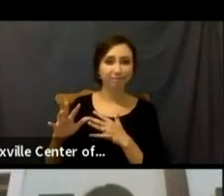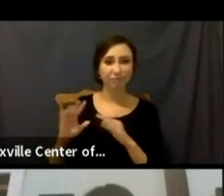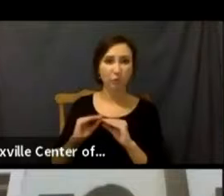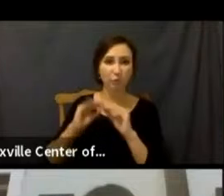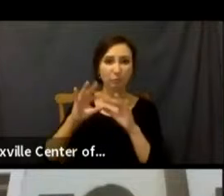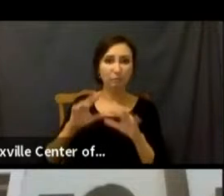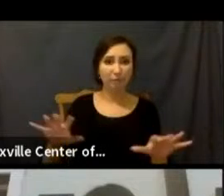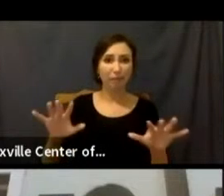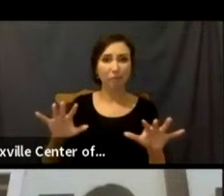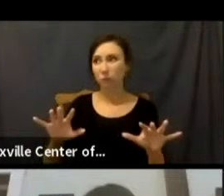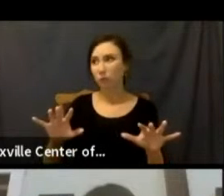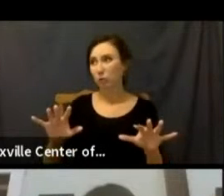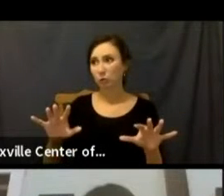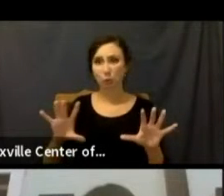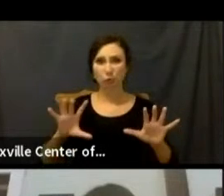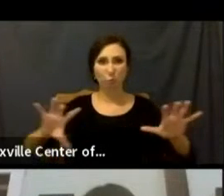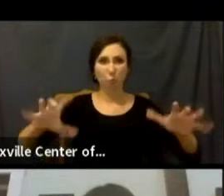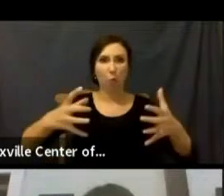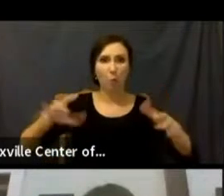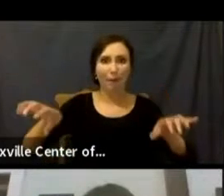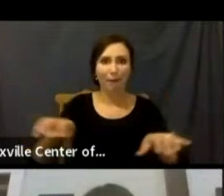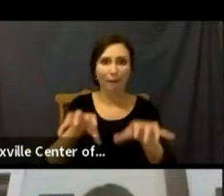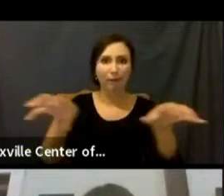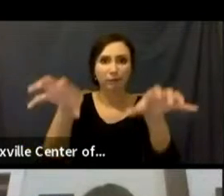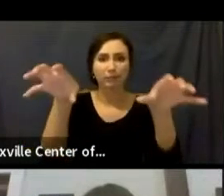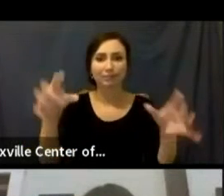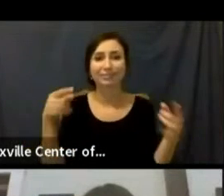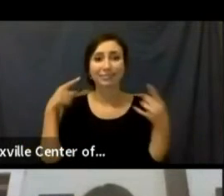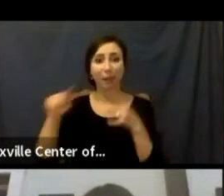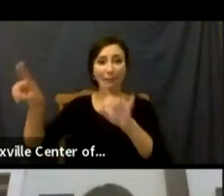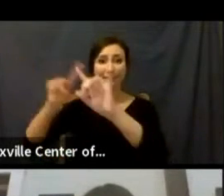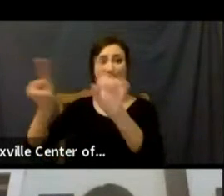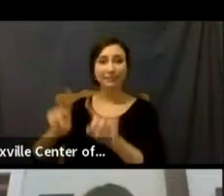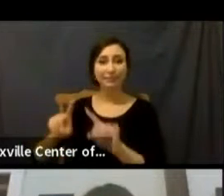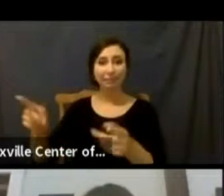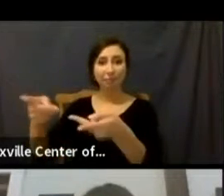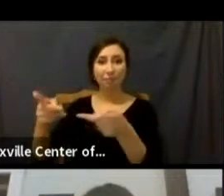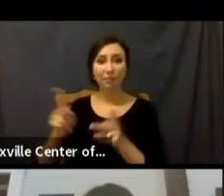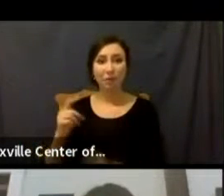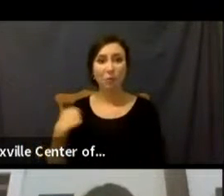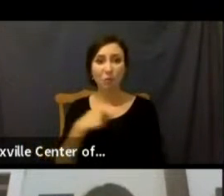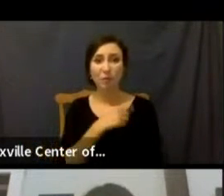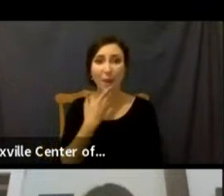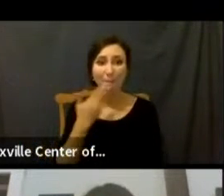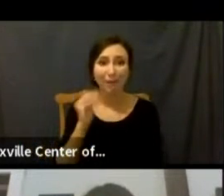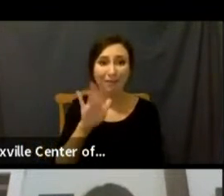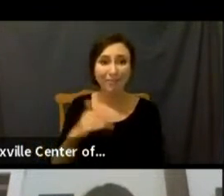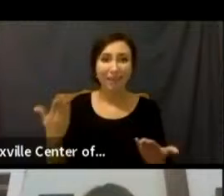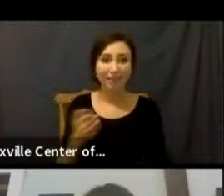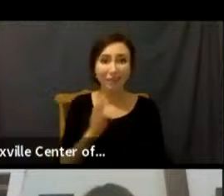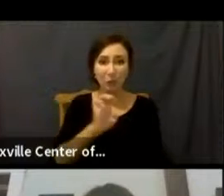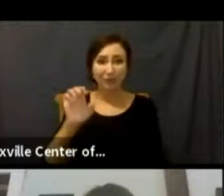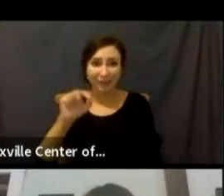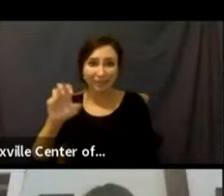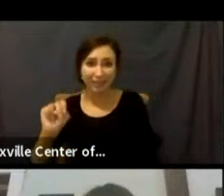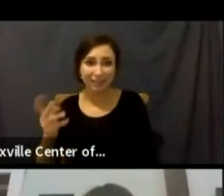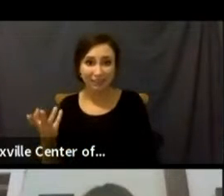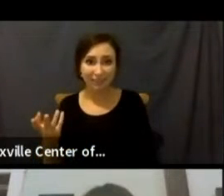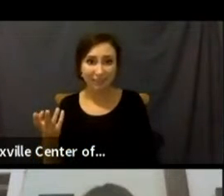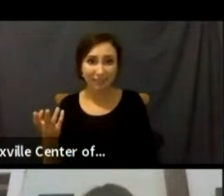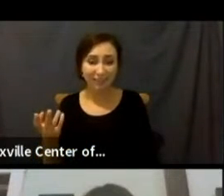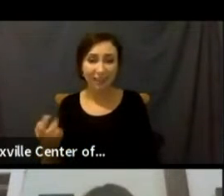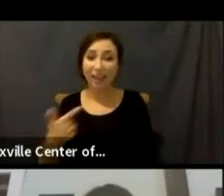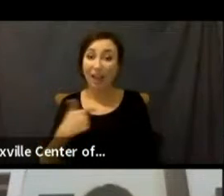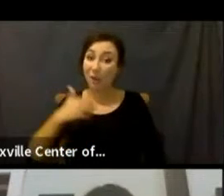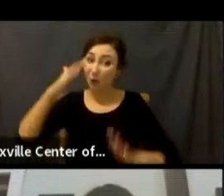mob action that has happened in other places. We're better than this here in East Tennessee. And I